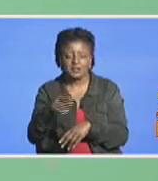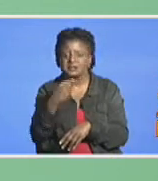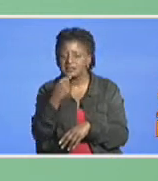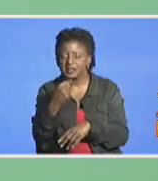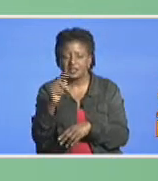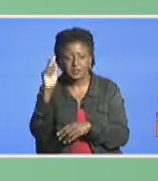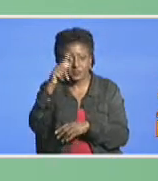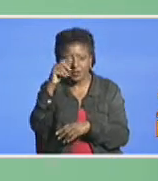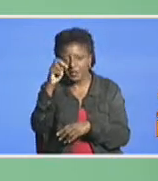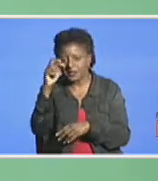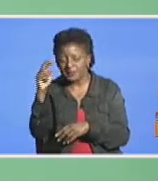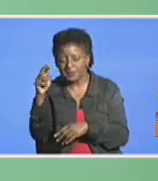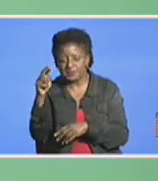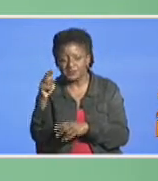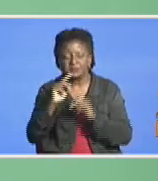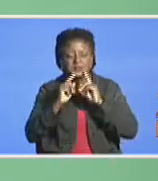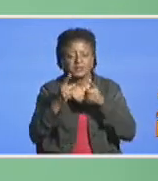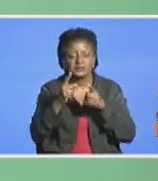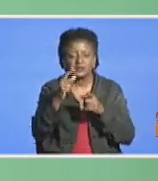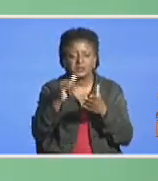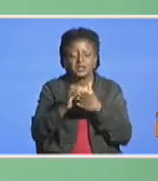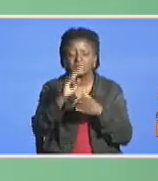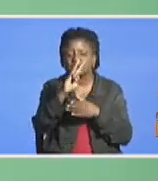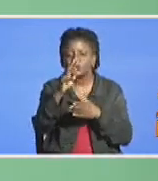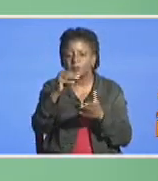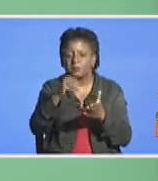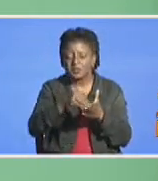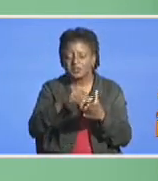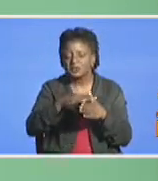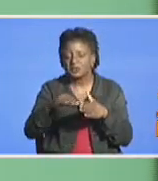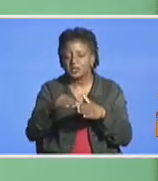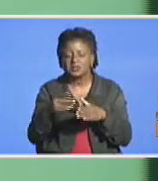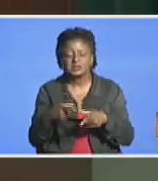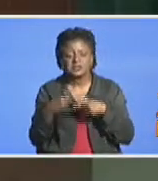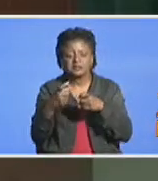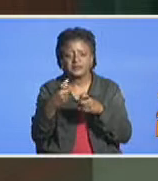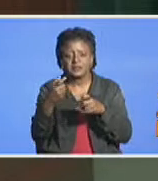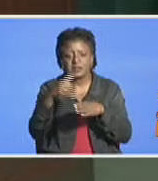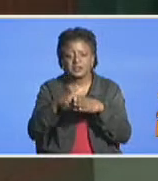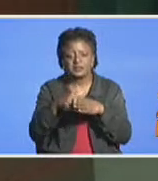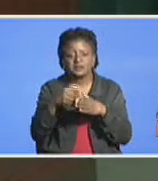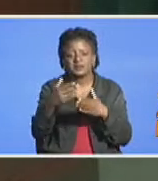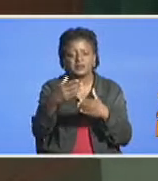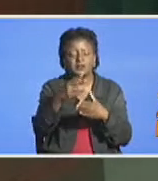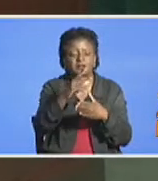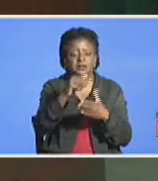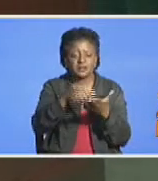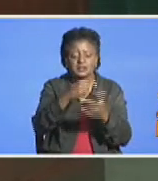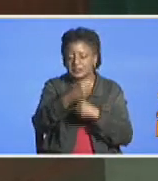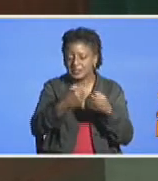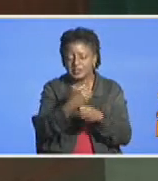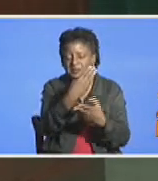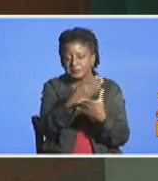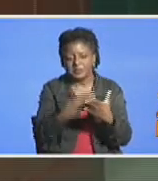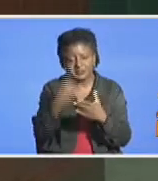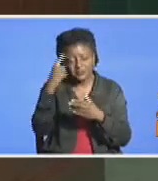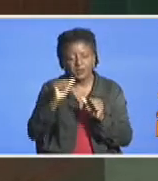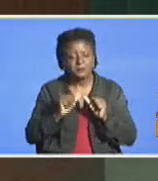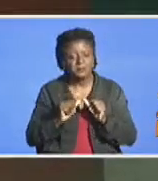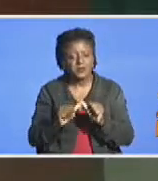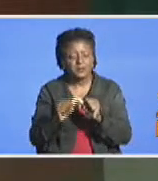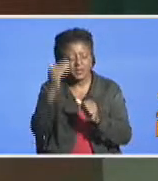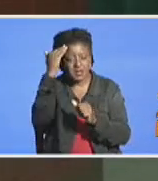Minnis's pronouncement that some $2 million has been set aside in the 2021-2022 budget for a permanent headquarters for the